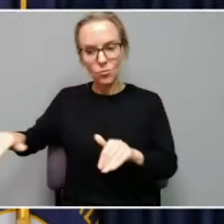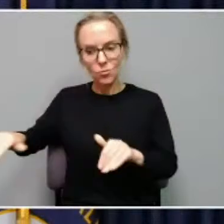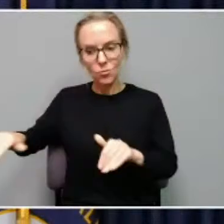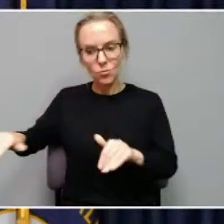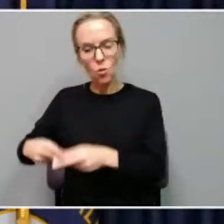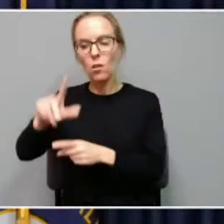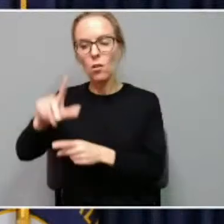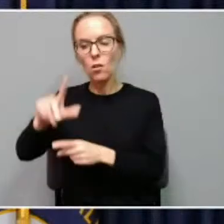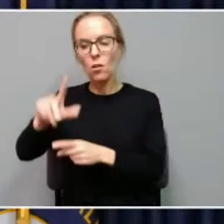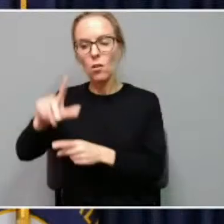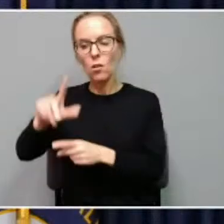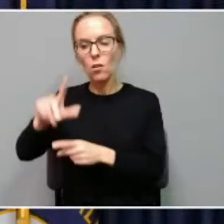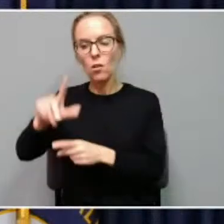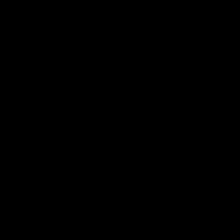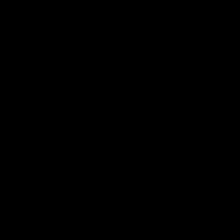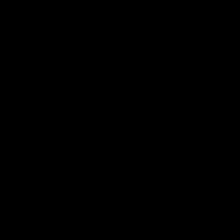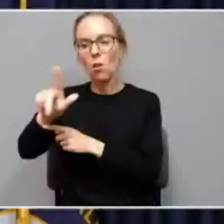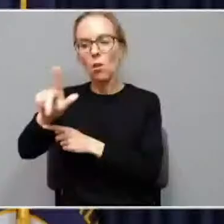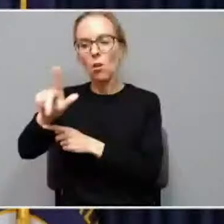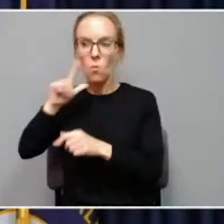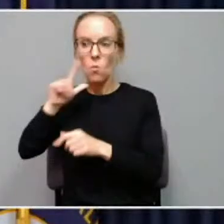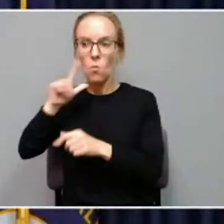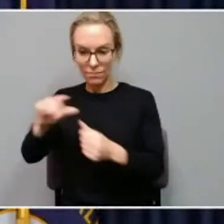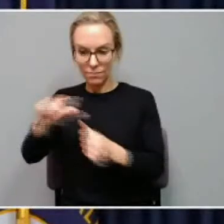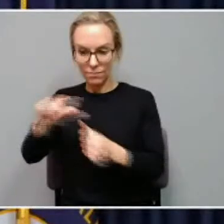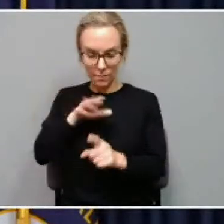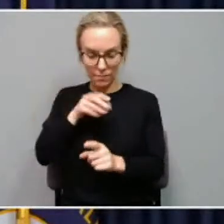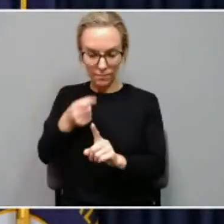myocarditis if more kids get it, even.